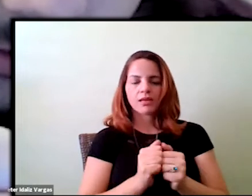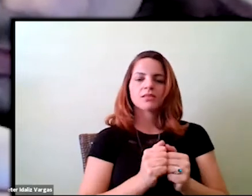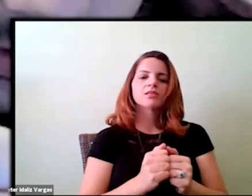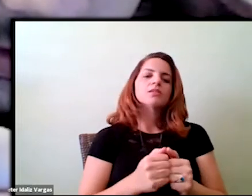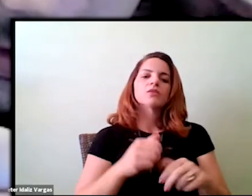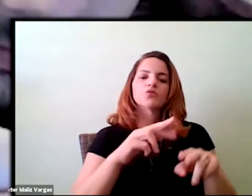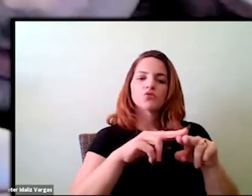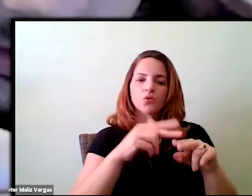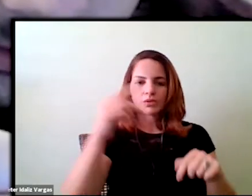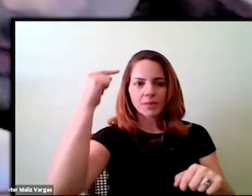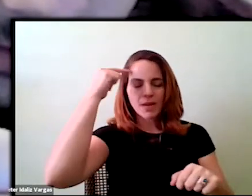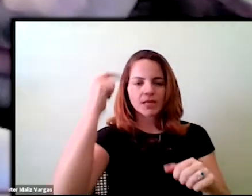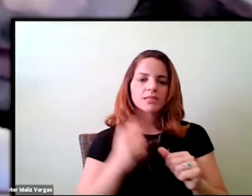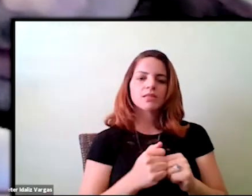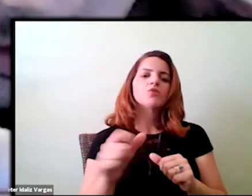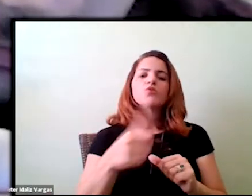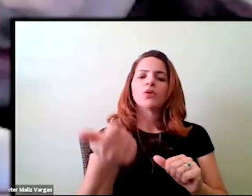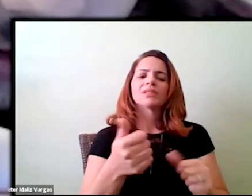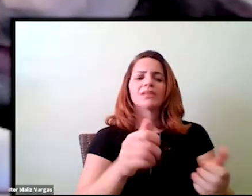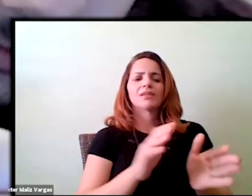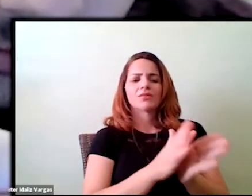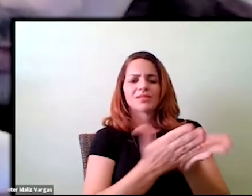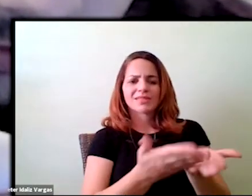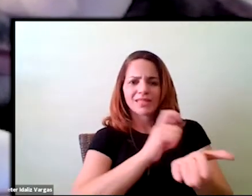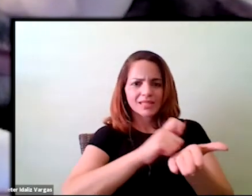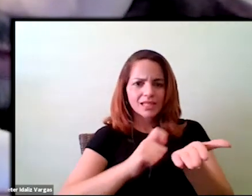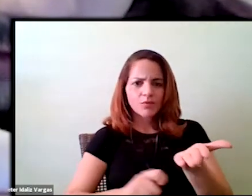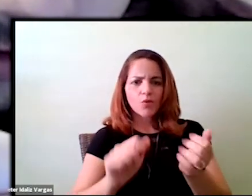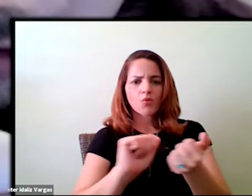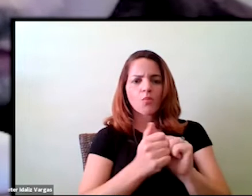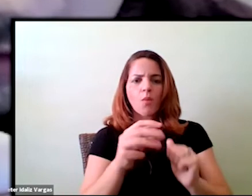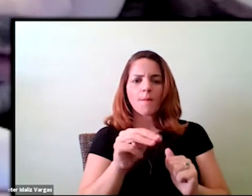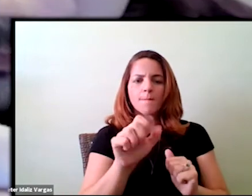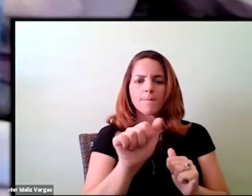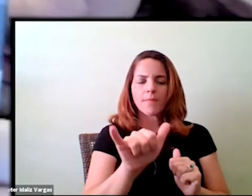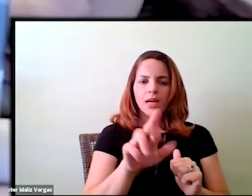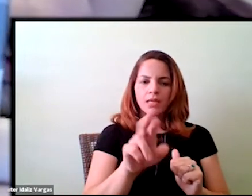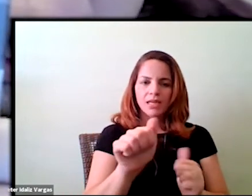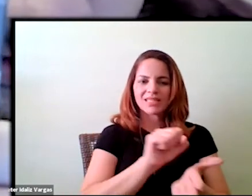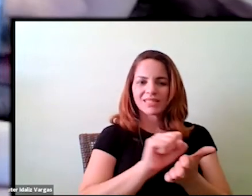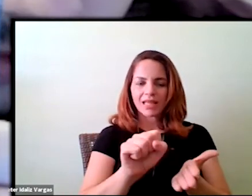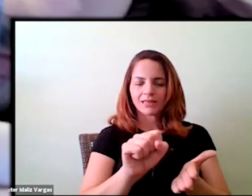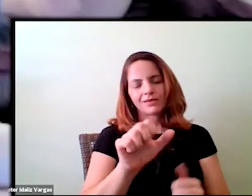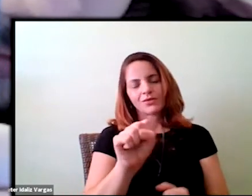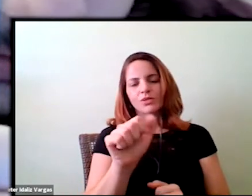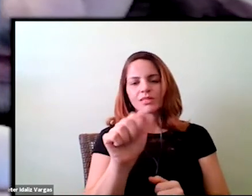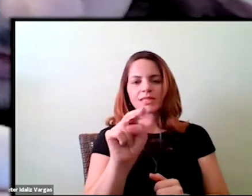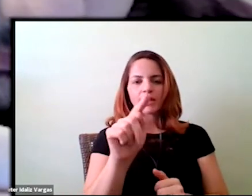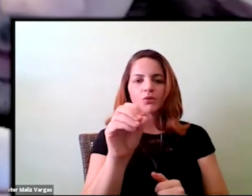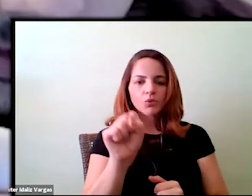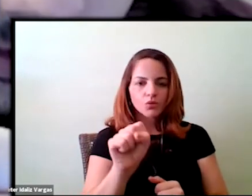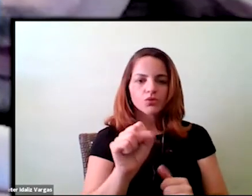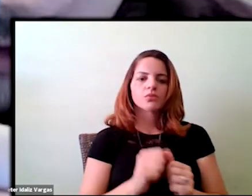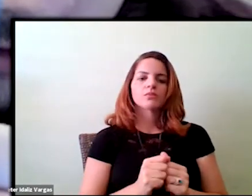by authors such as Mayra Santos Febres and Manuel Ramos Otero. Lawrence LaFontaine Stokes, a drag performer